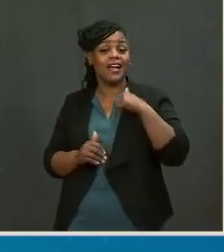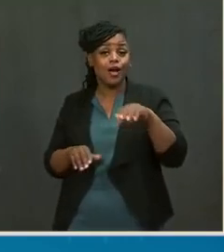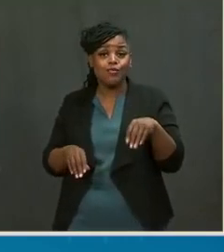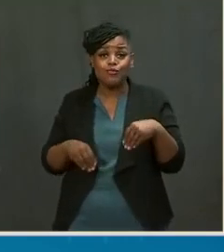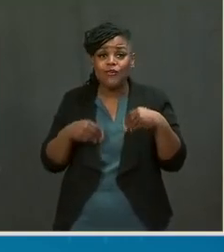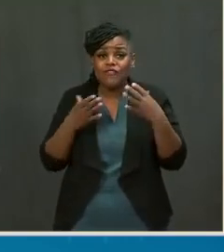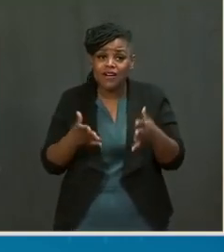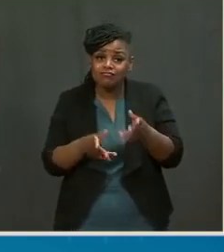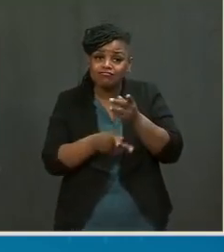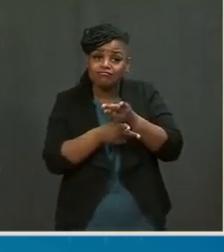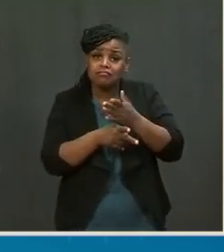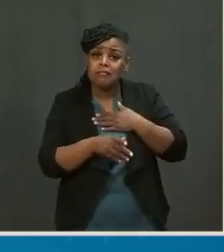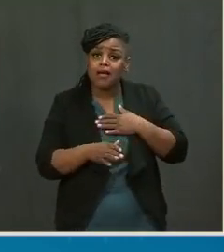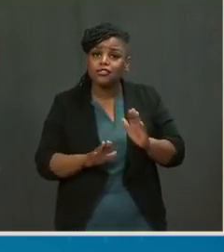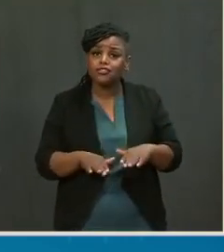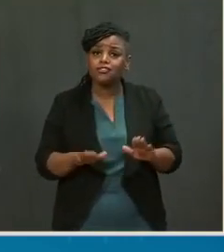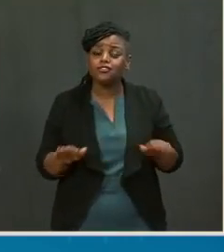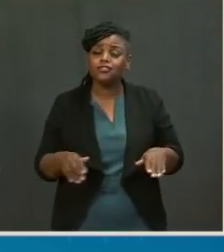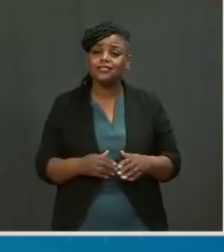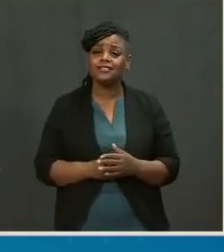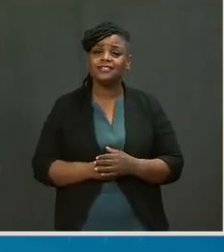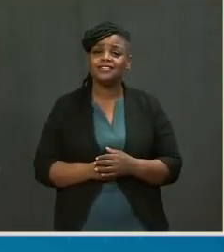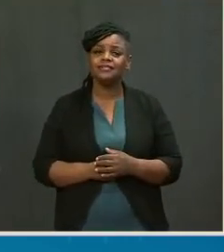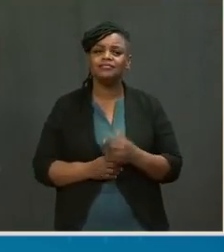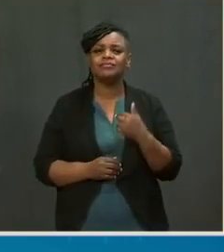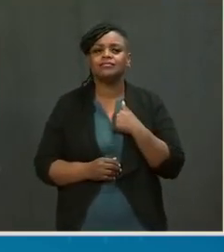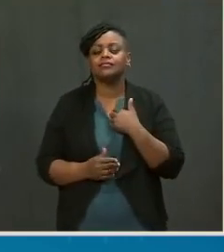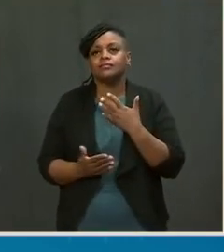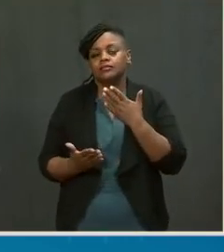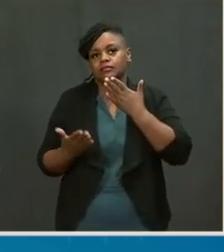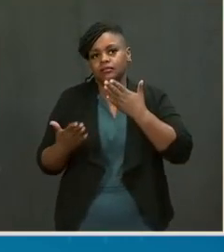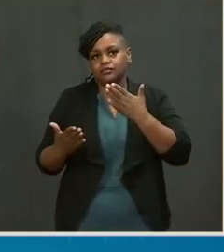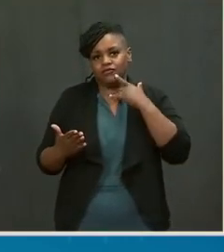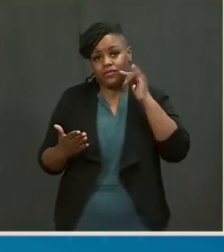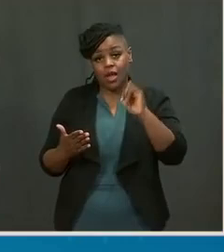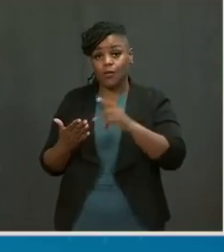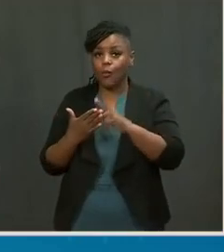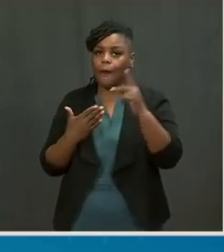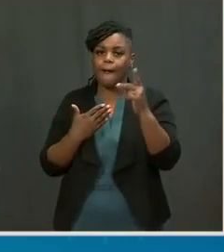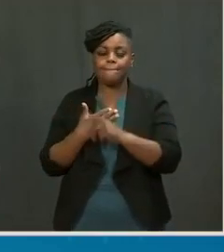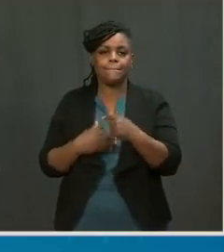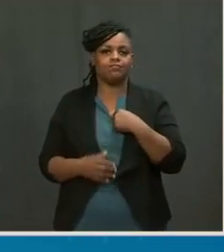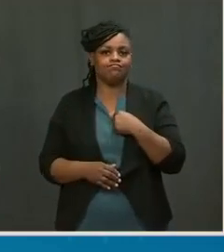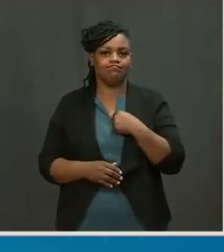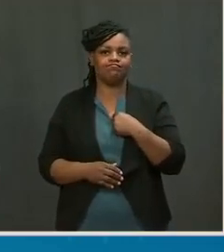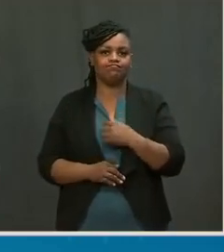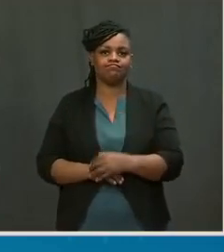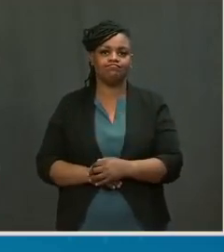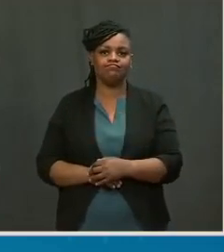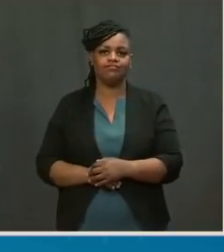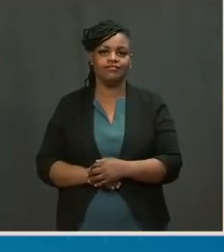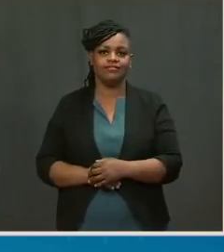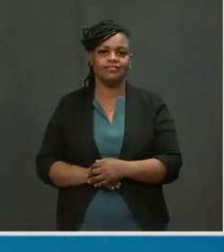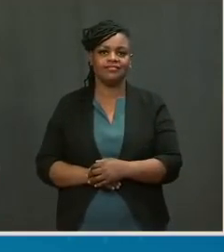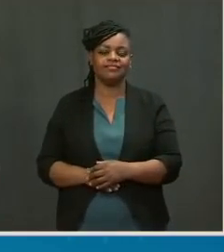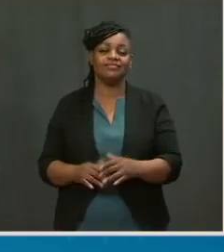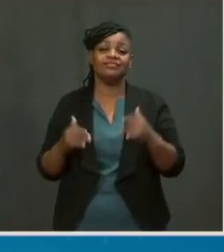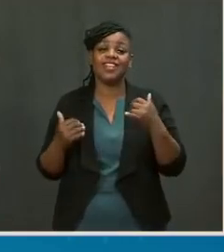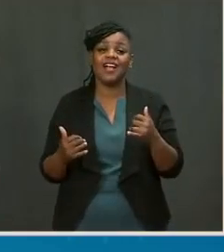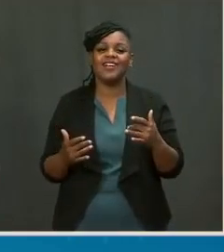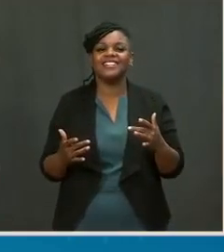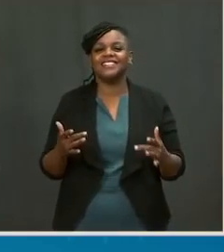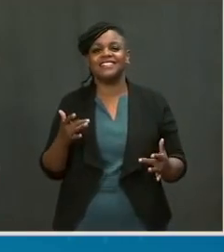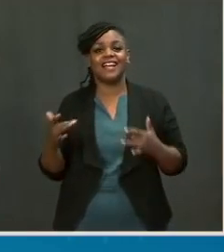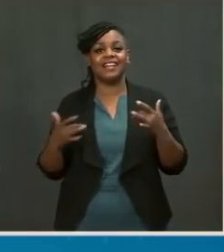grateful for the IBEW, which leads me to an inspiring woman who shares that passion for the